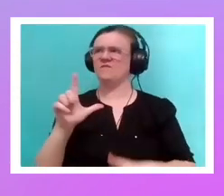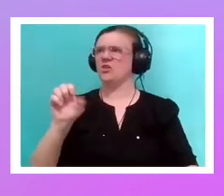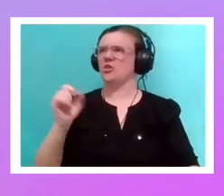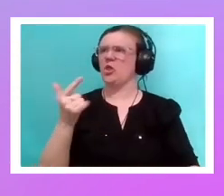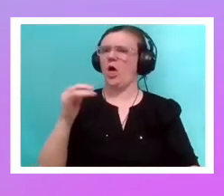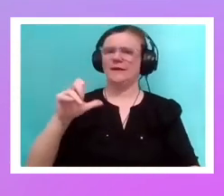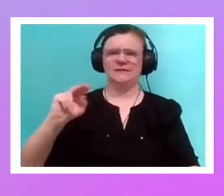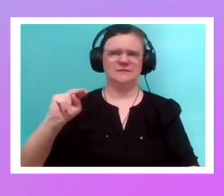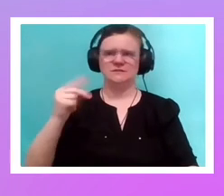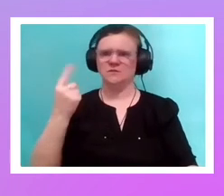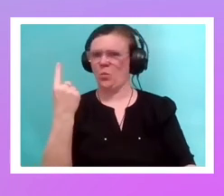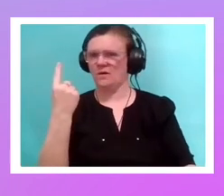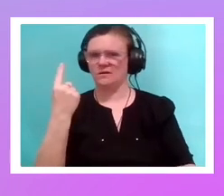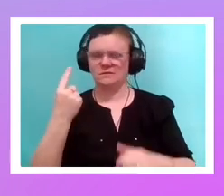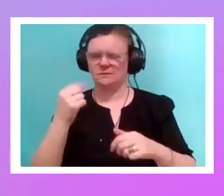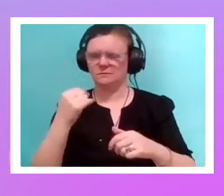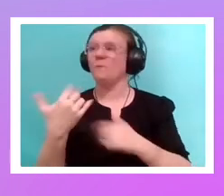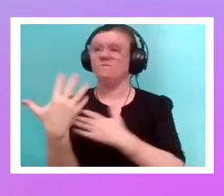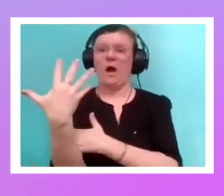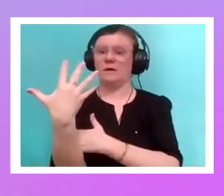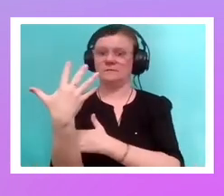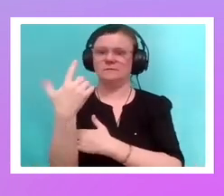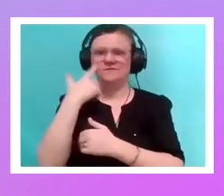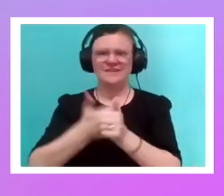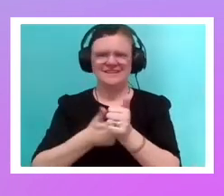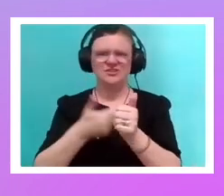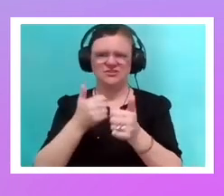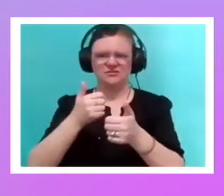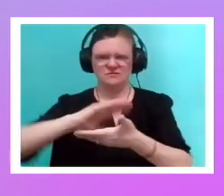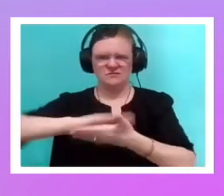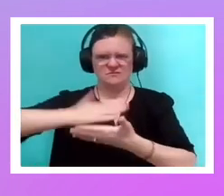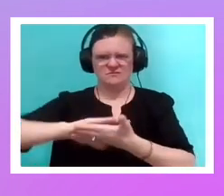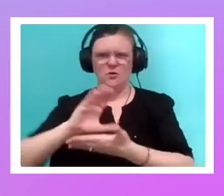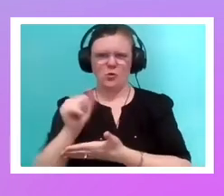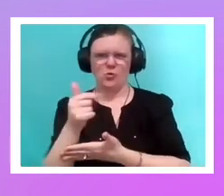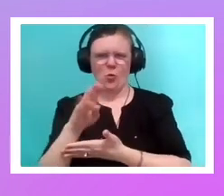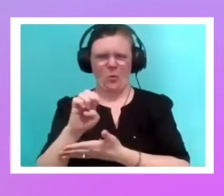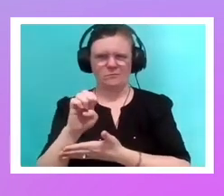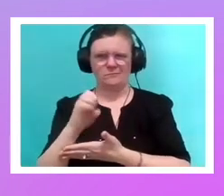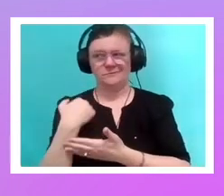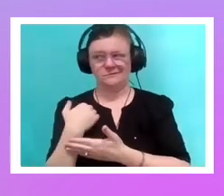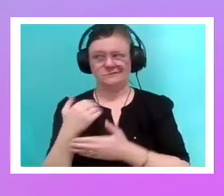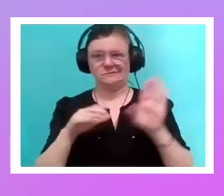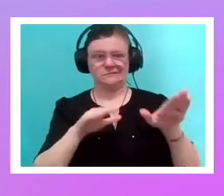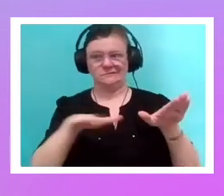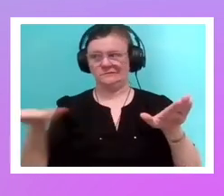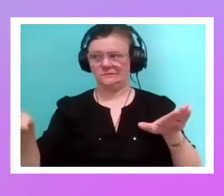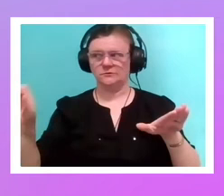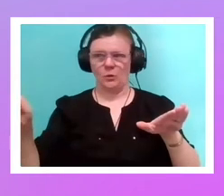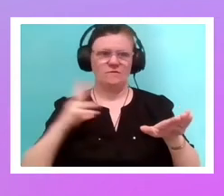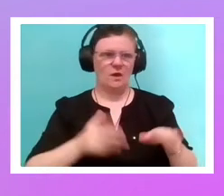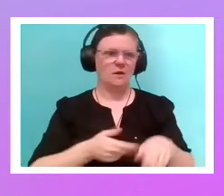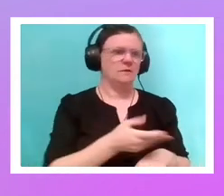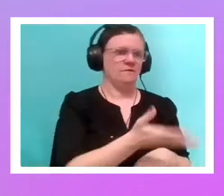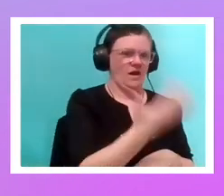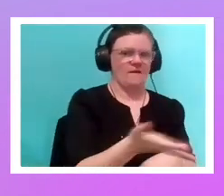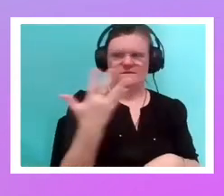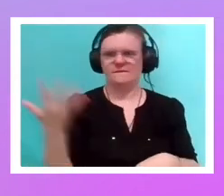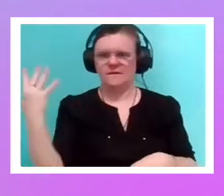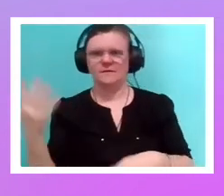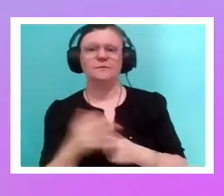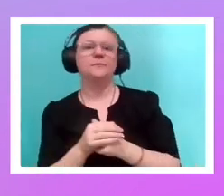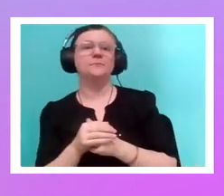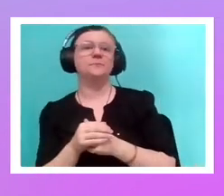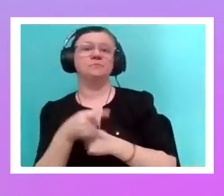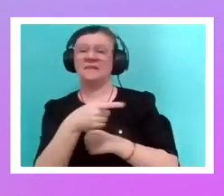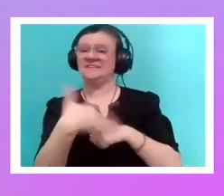profiles on a Chromebook at a time. So we had to sort of spread them across 2-3 different Chromebooks. These are freely available and